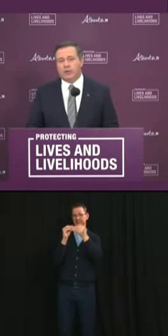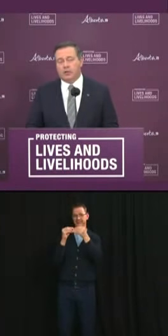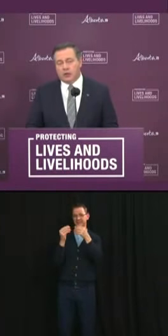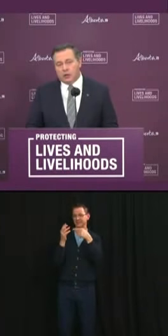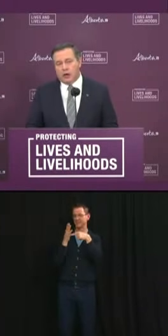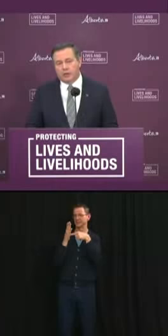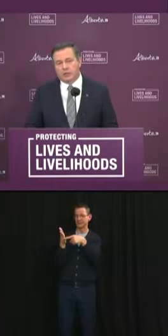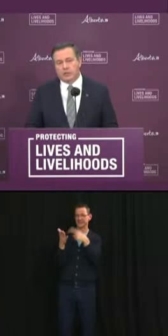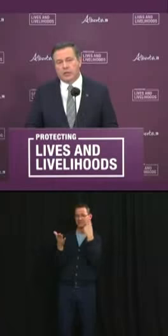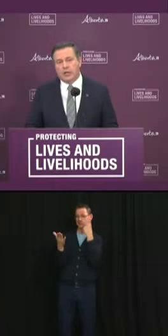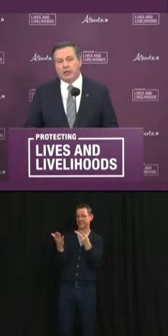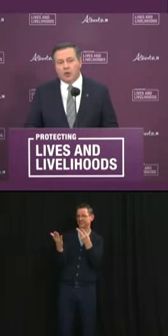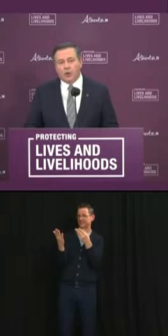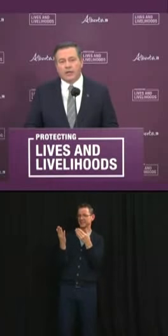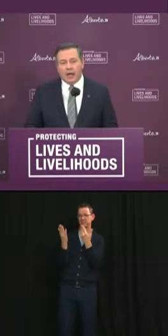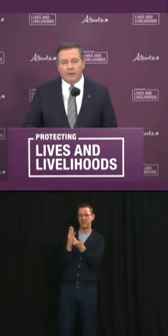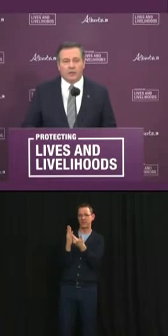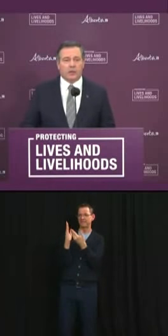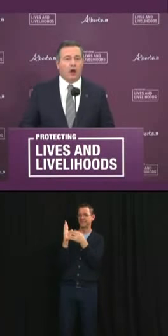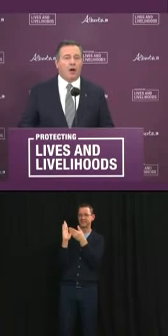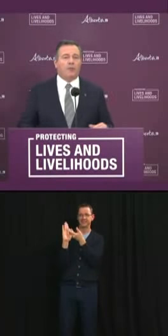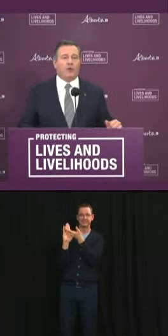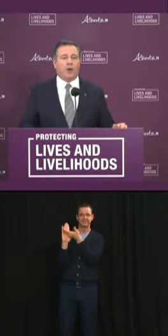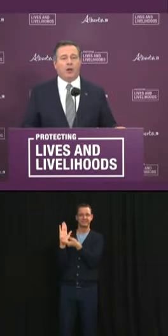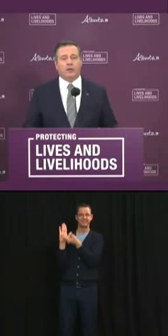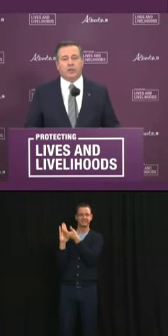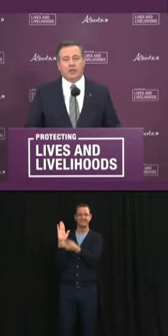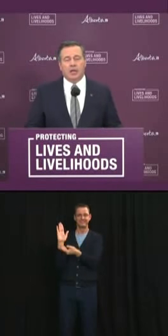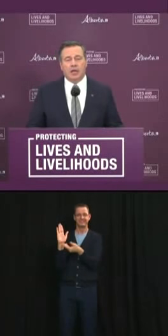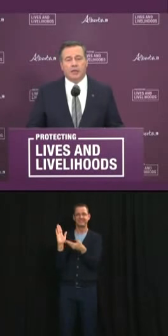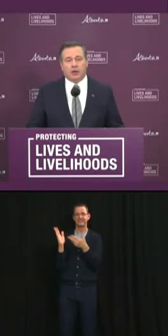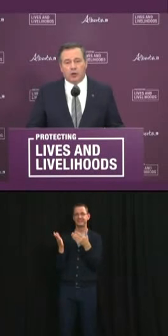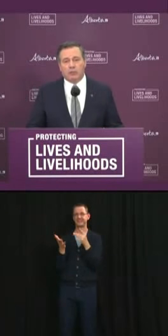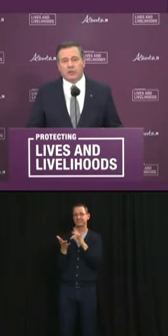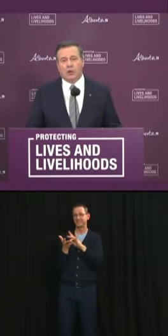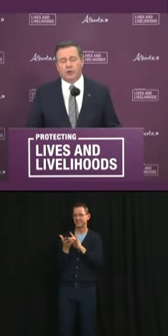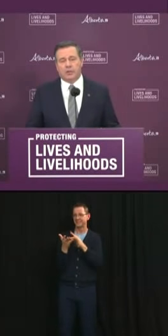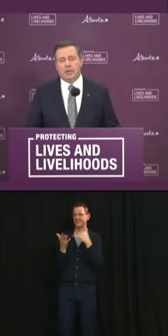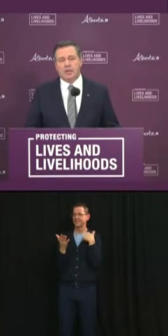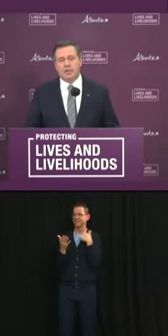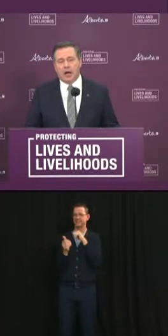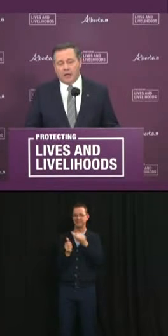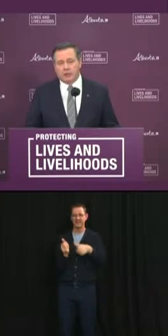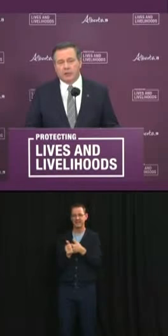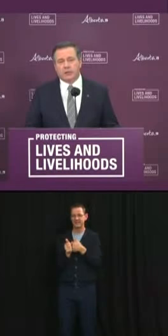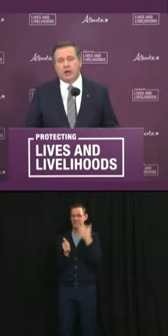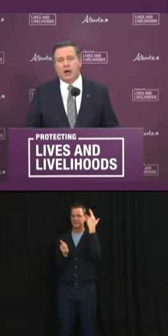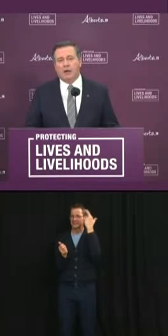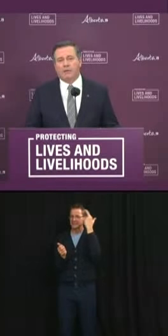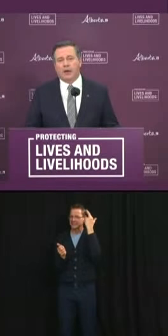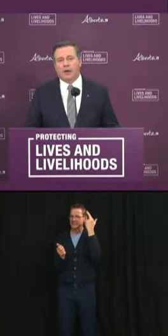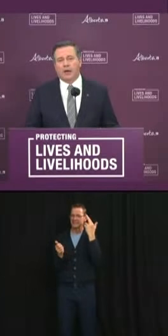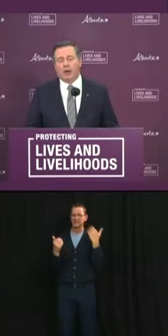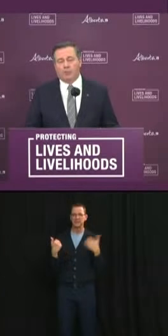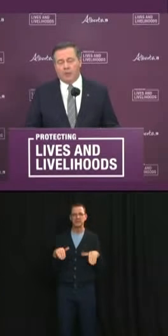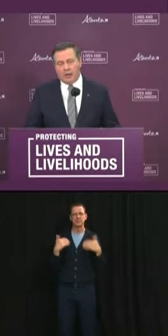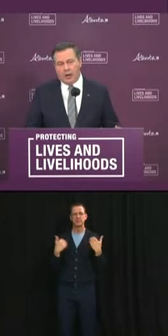conscience ignore the evidence and opt for a policy that could result in hundreds